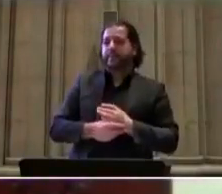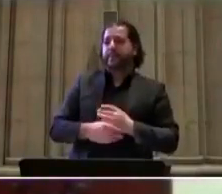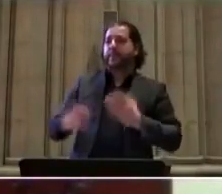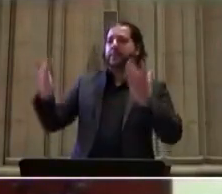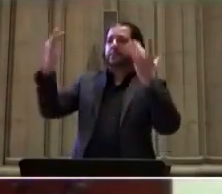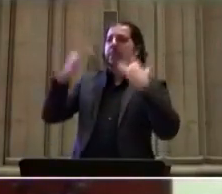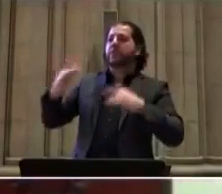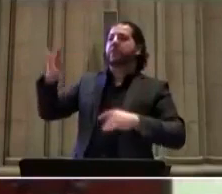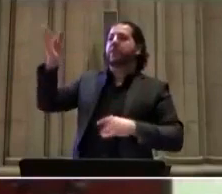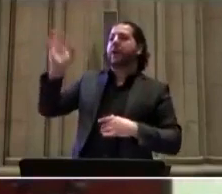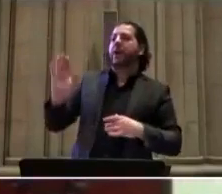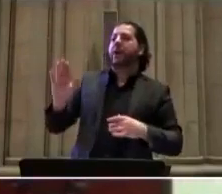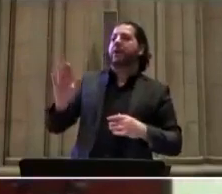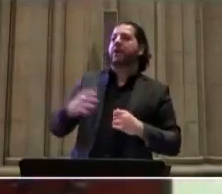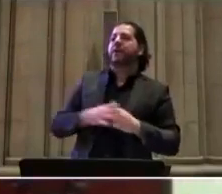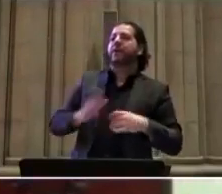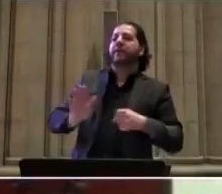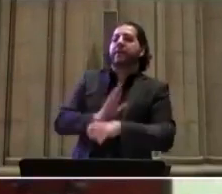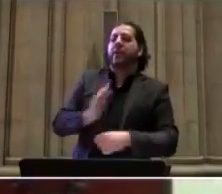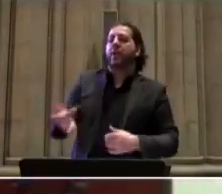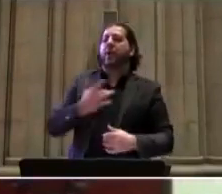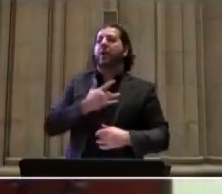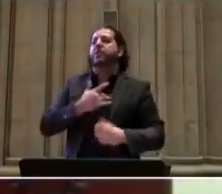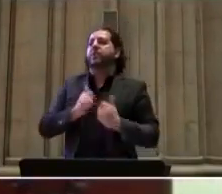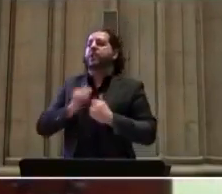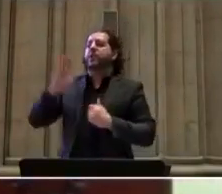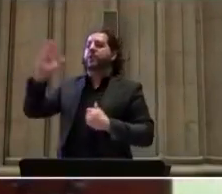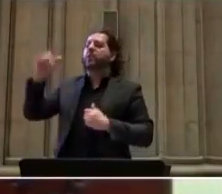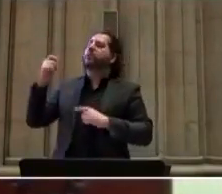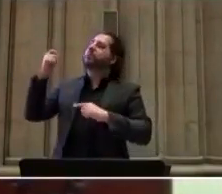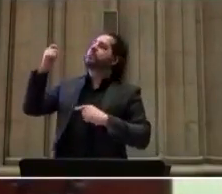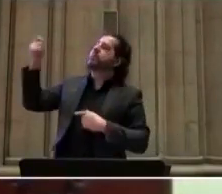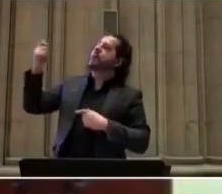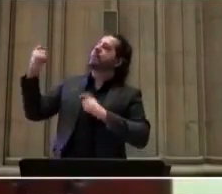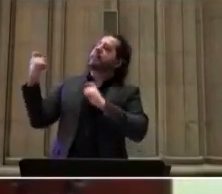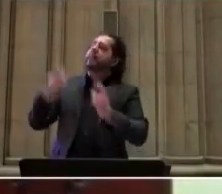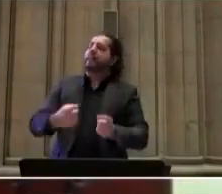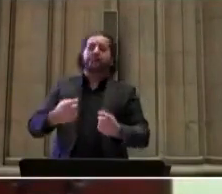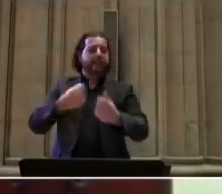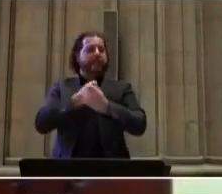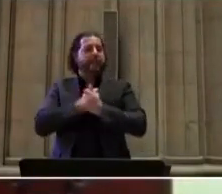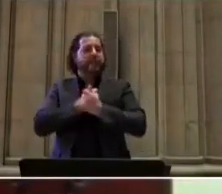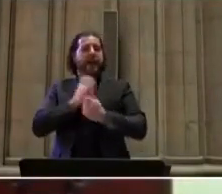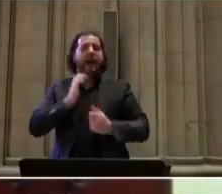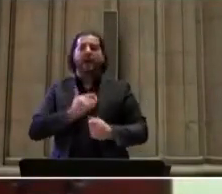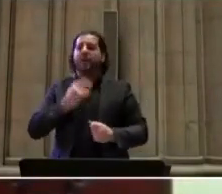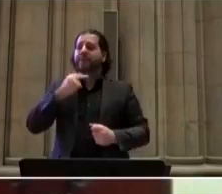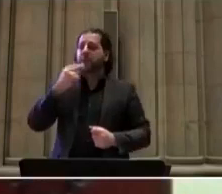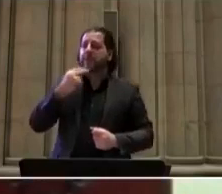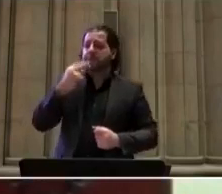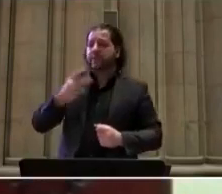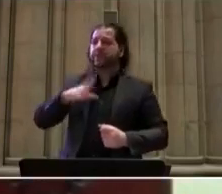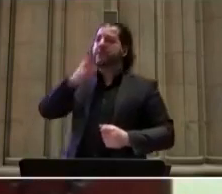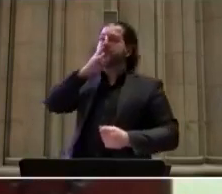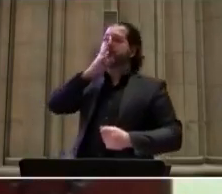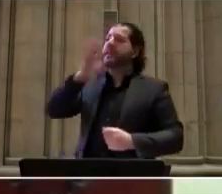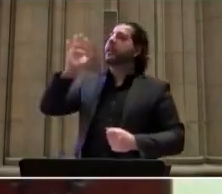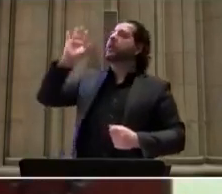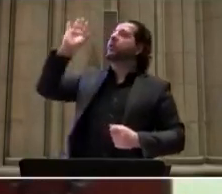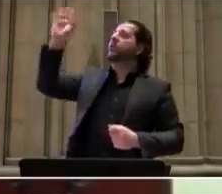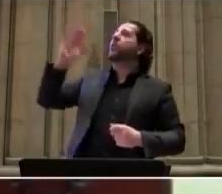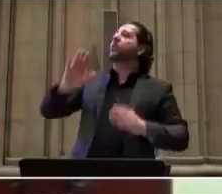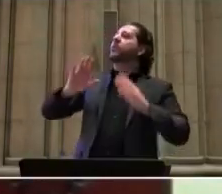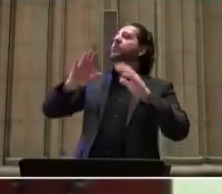Merciful God, fill our hearts with your self-giving love, that our voices may speak your